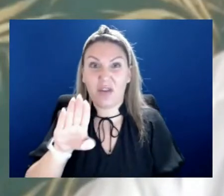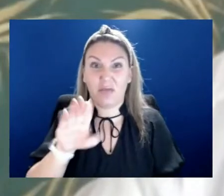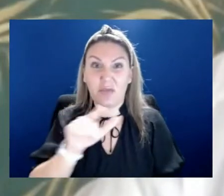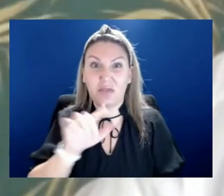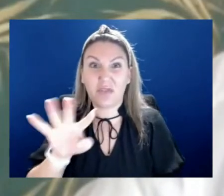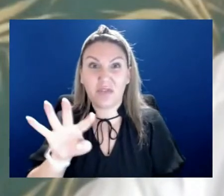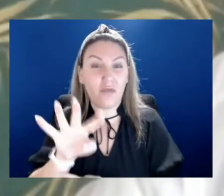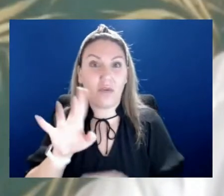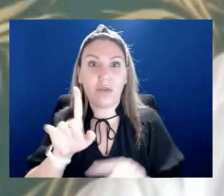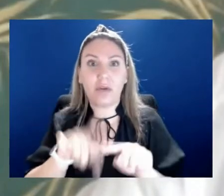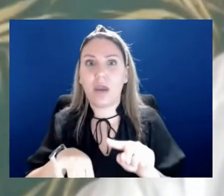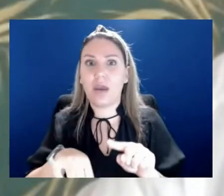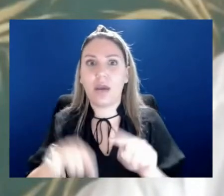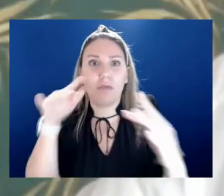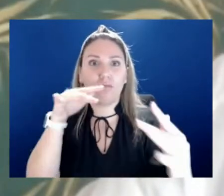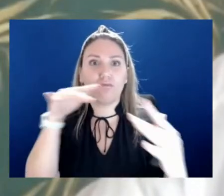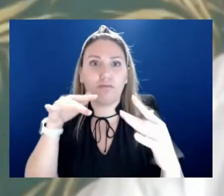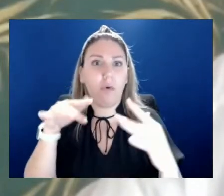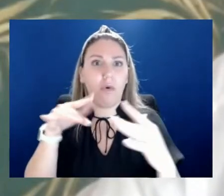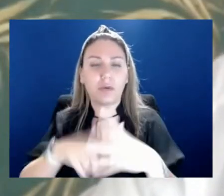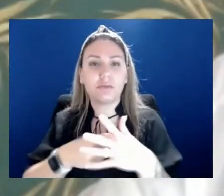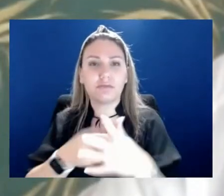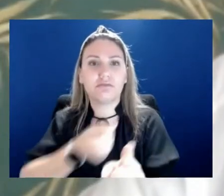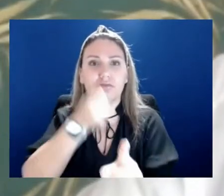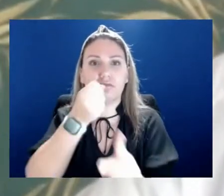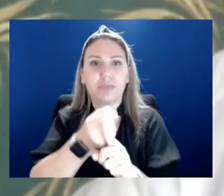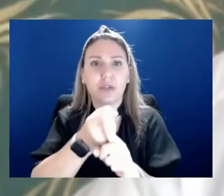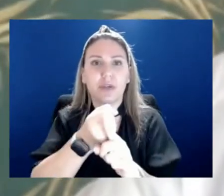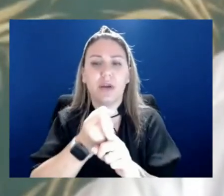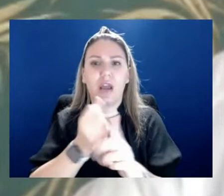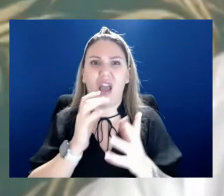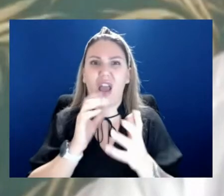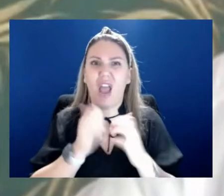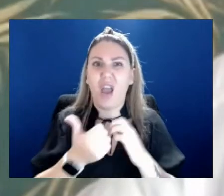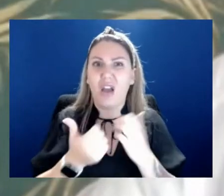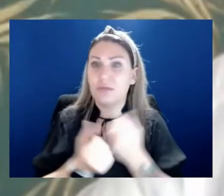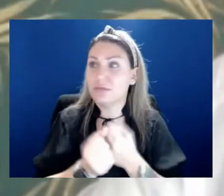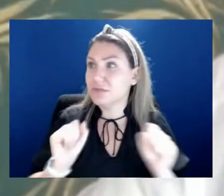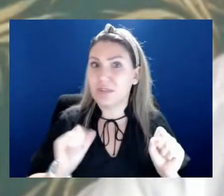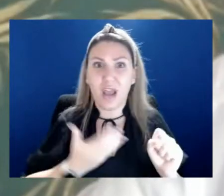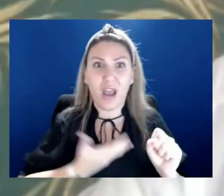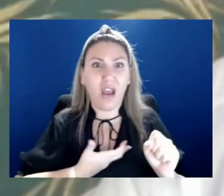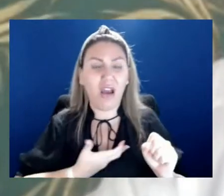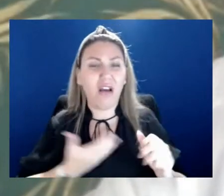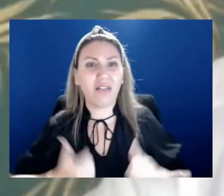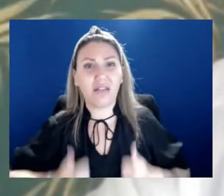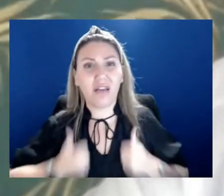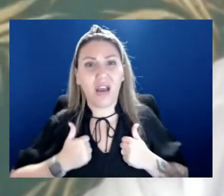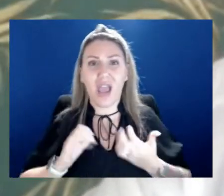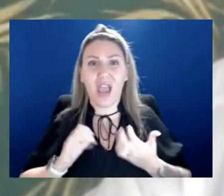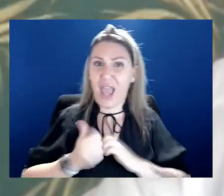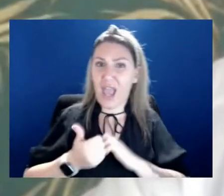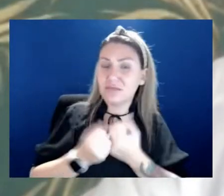we stay think how save our life, how save the